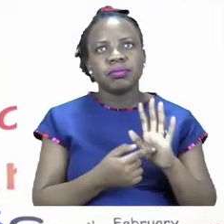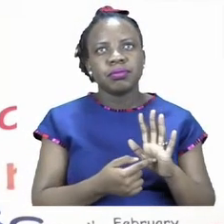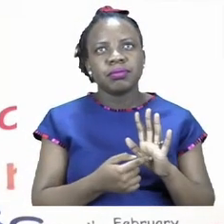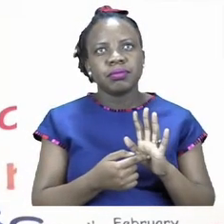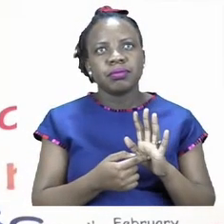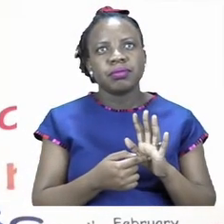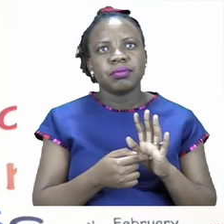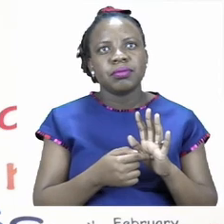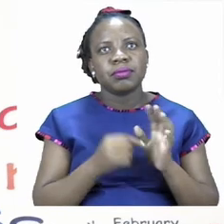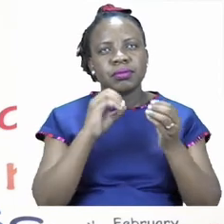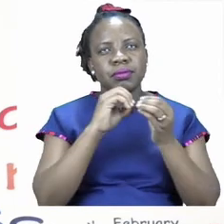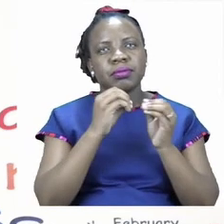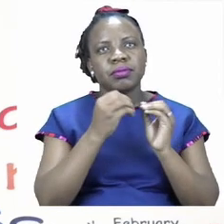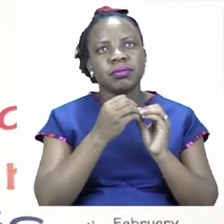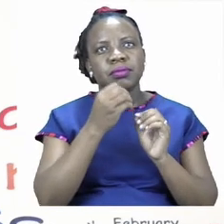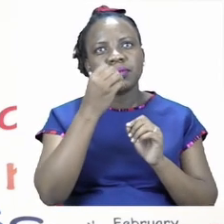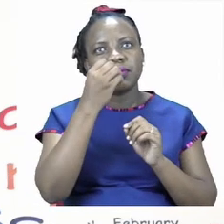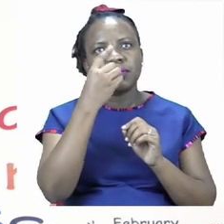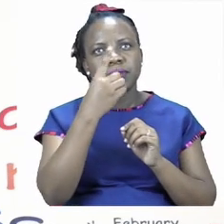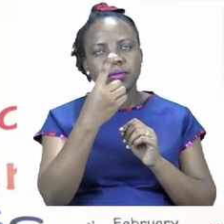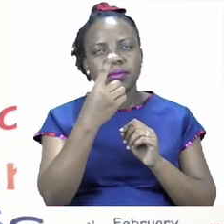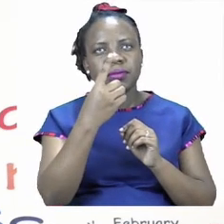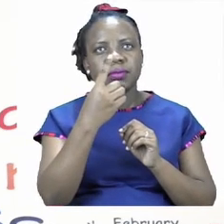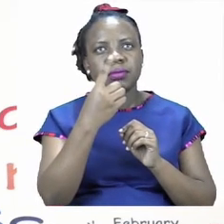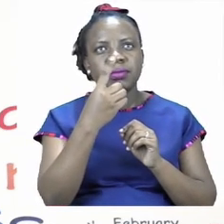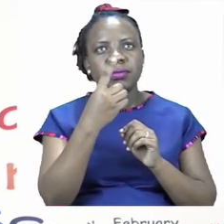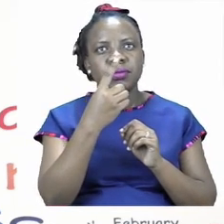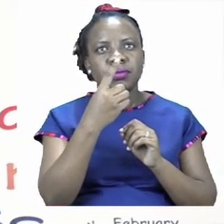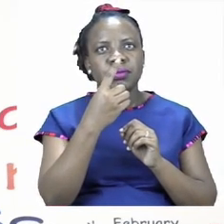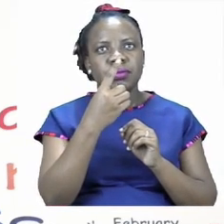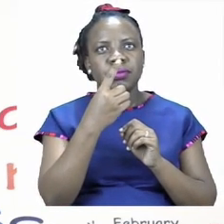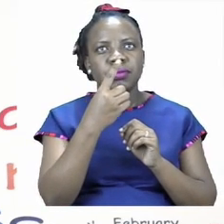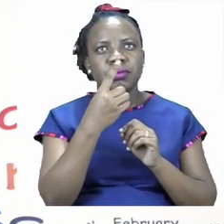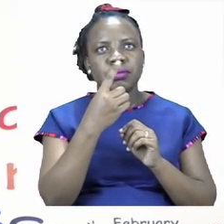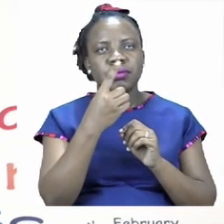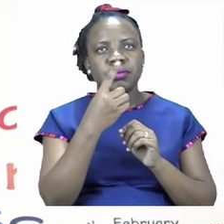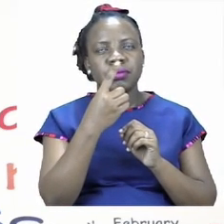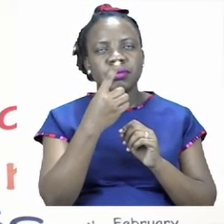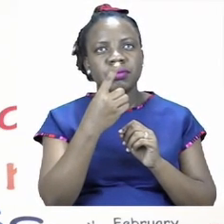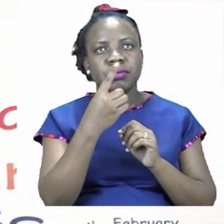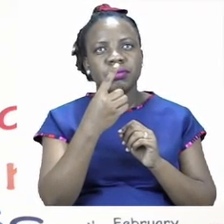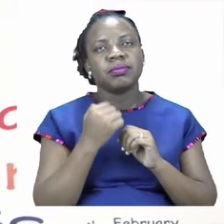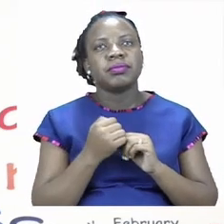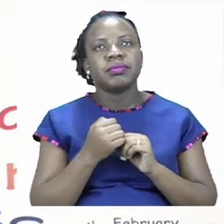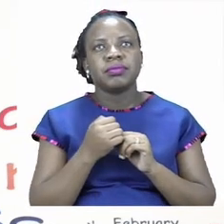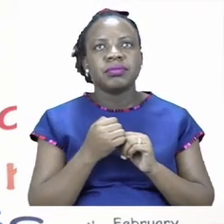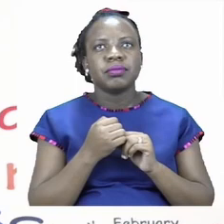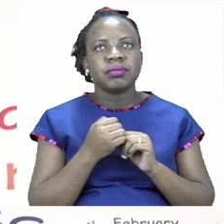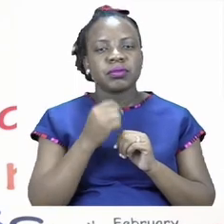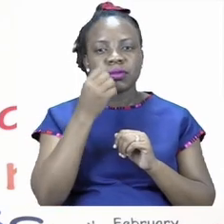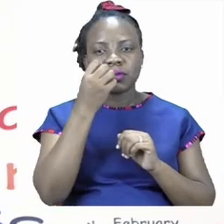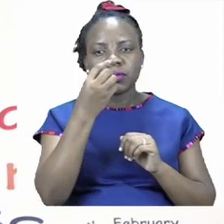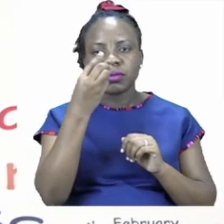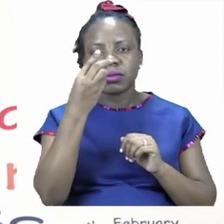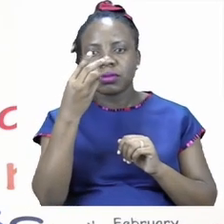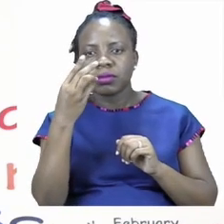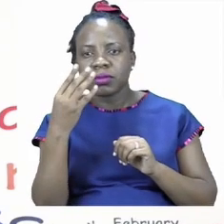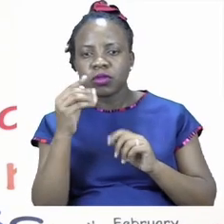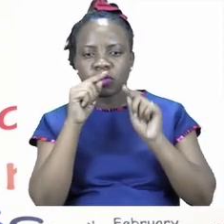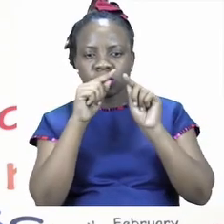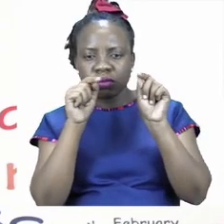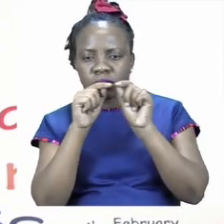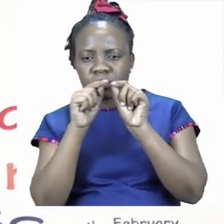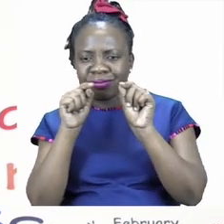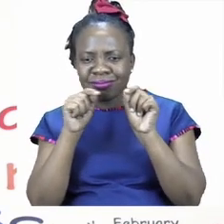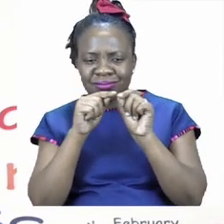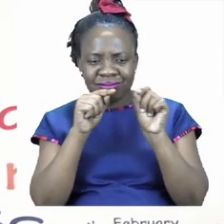number one, we're actually going to do this one that we can see. Remember, they told us to count the